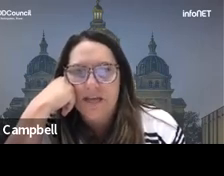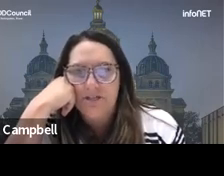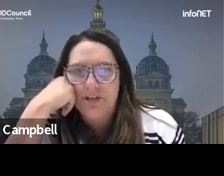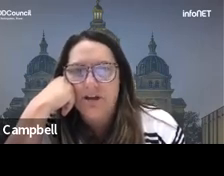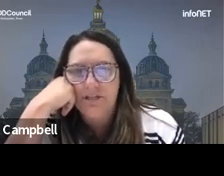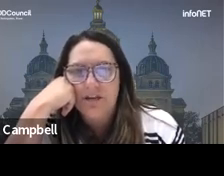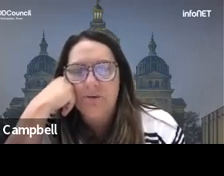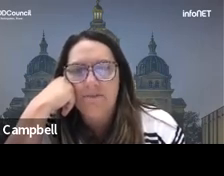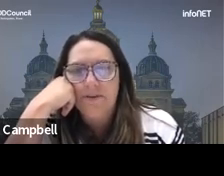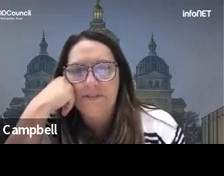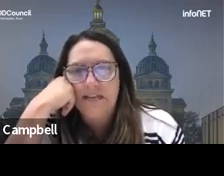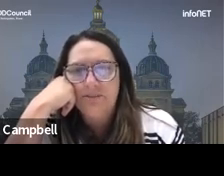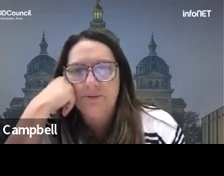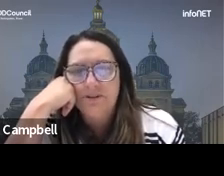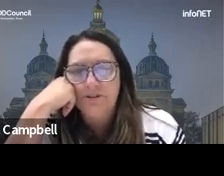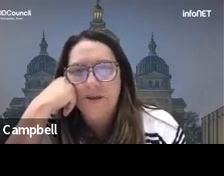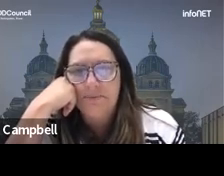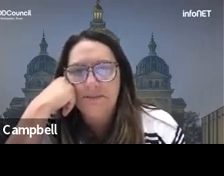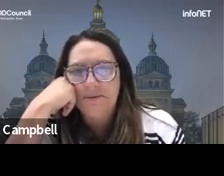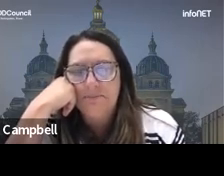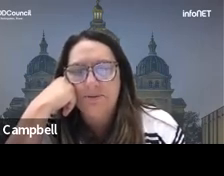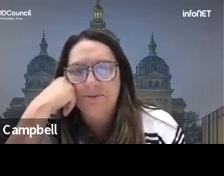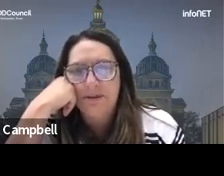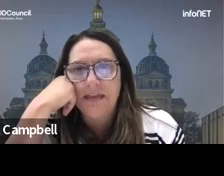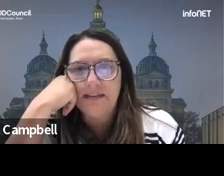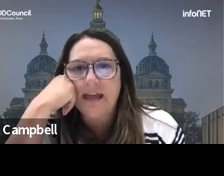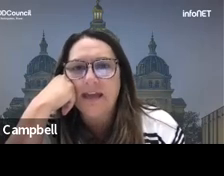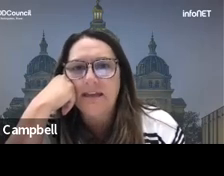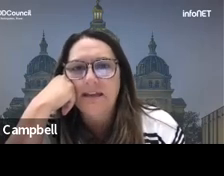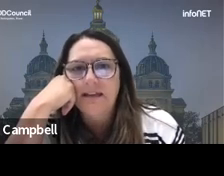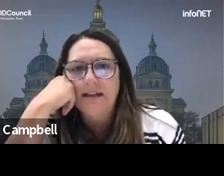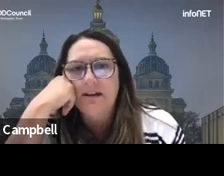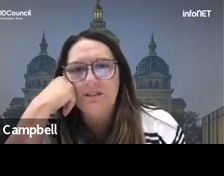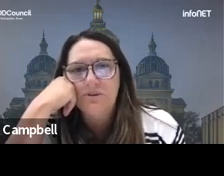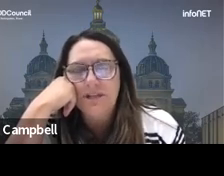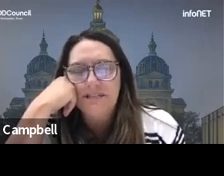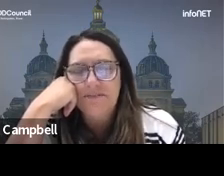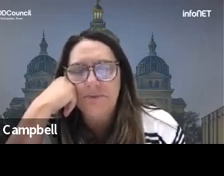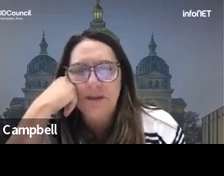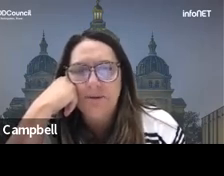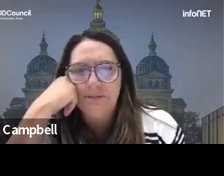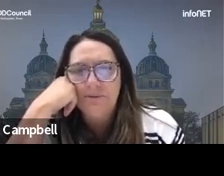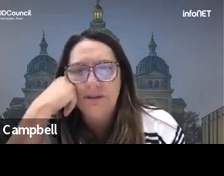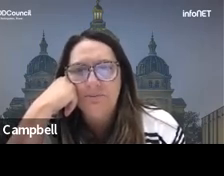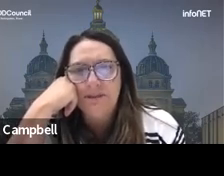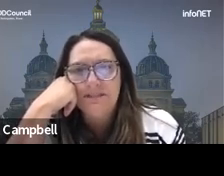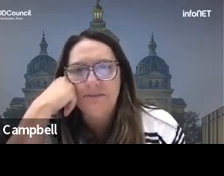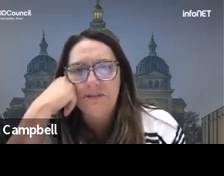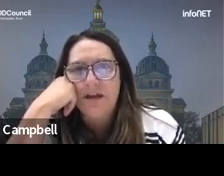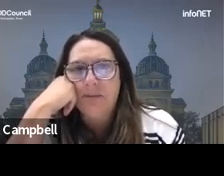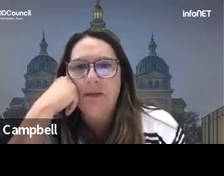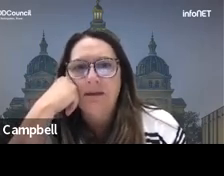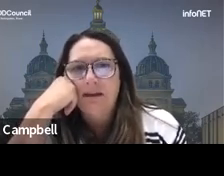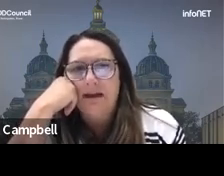in the nation, on January 15th, which also happens to be Martin Luther King Day. It's usually at 7 p.m. I'm assuming it'll be the